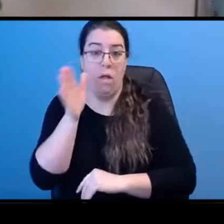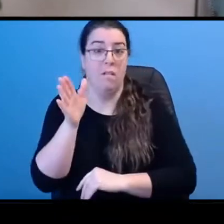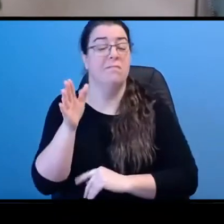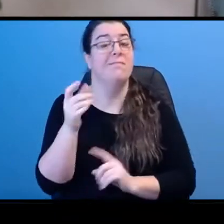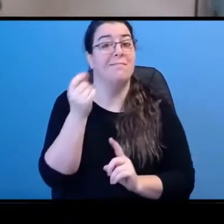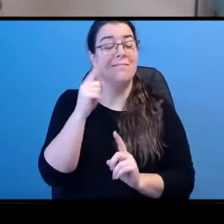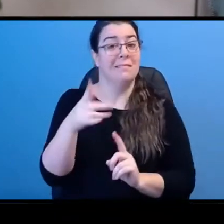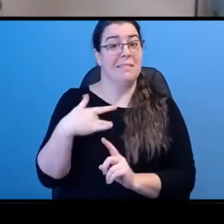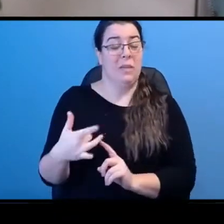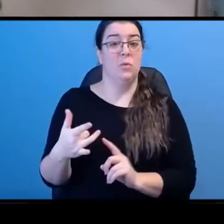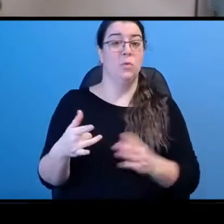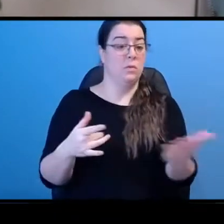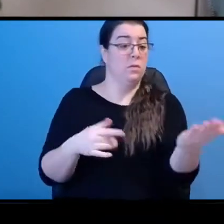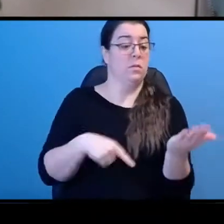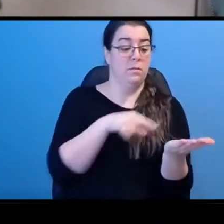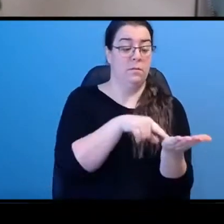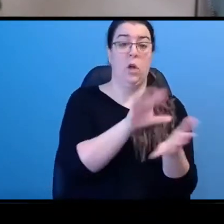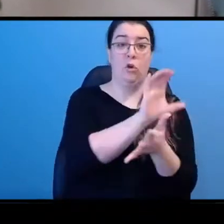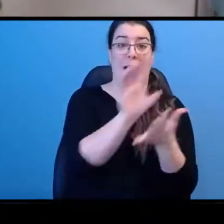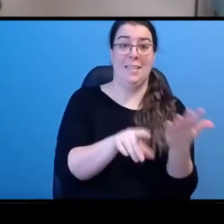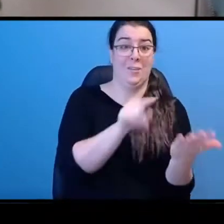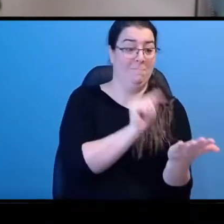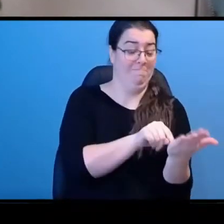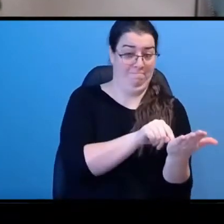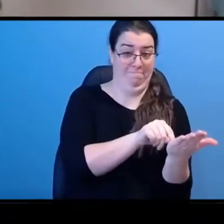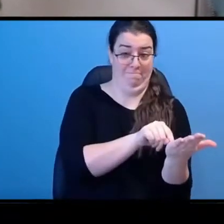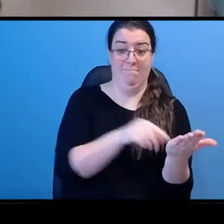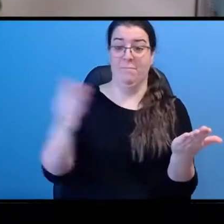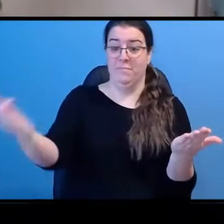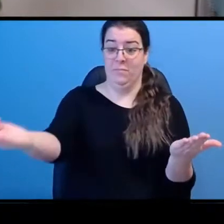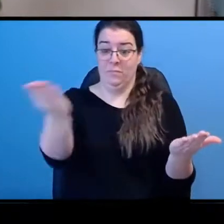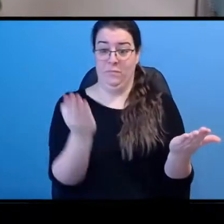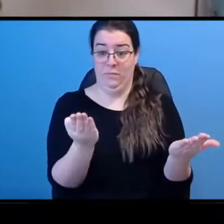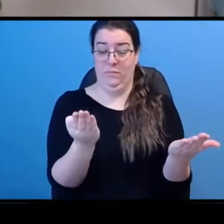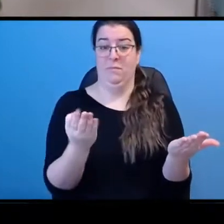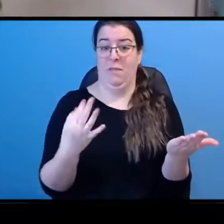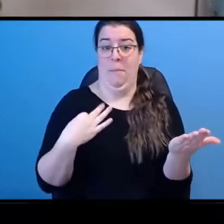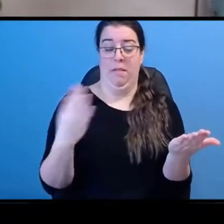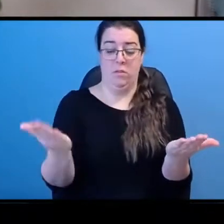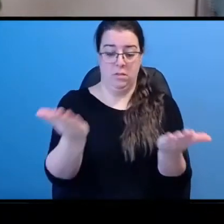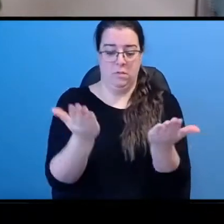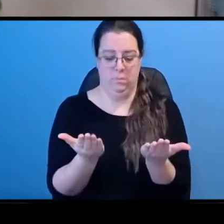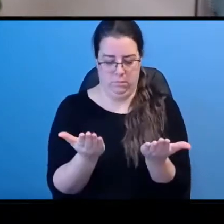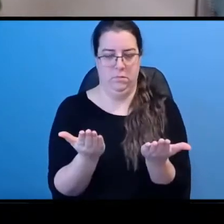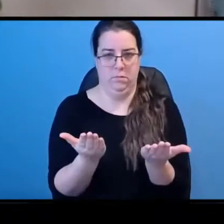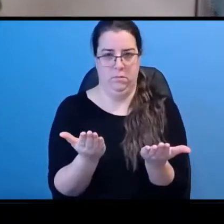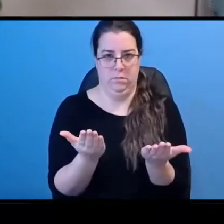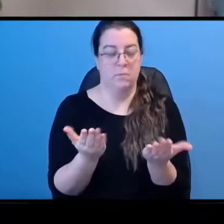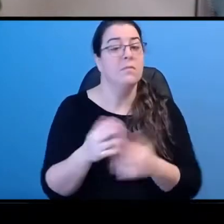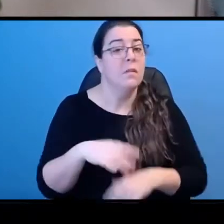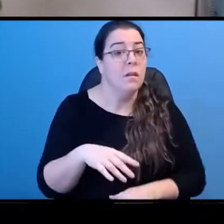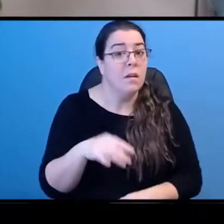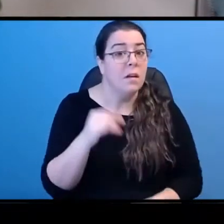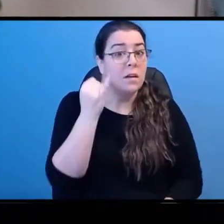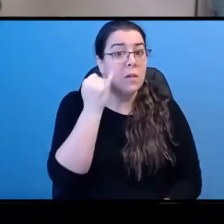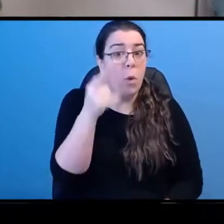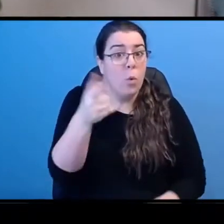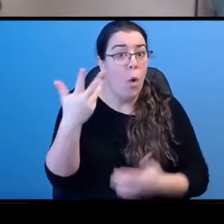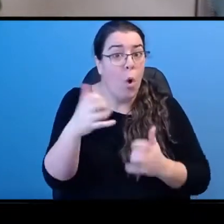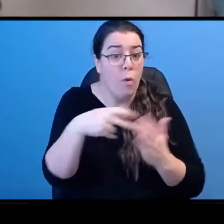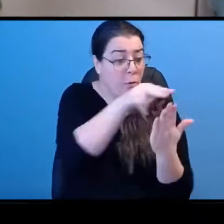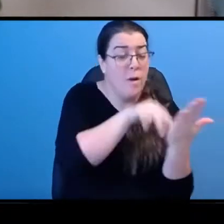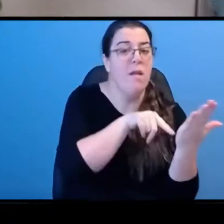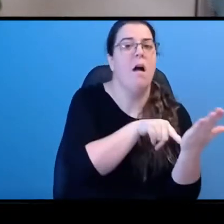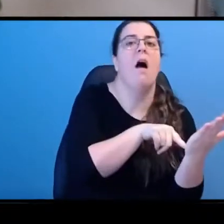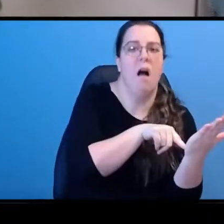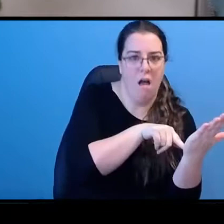if you have read the criteria, you know that you're eligible for this grant, and you can sort of hit those